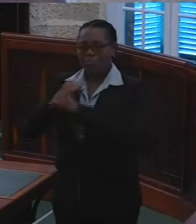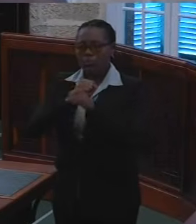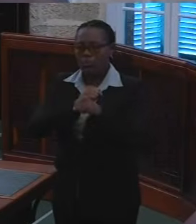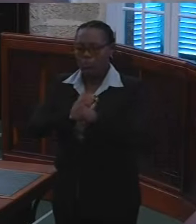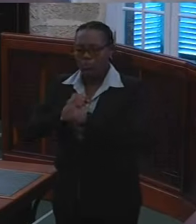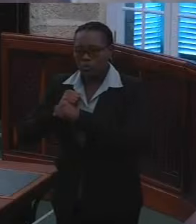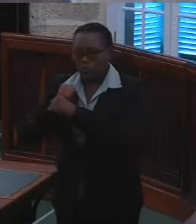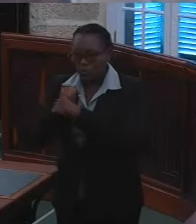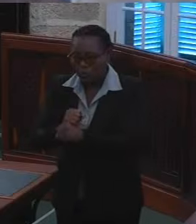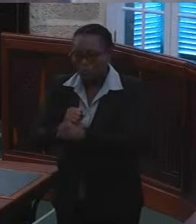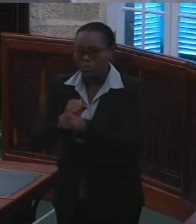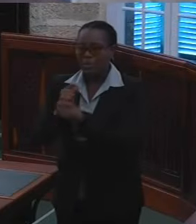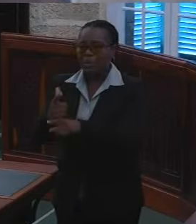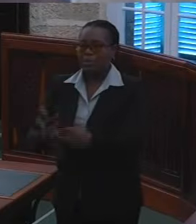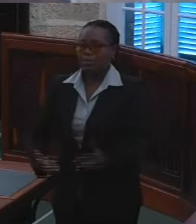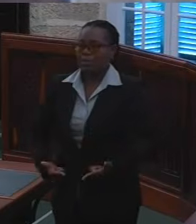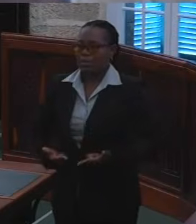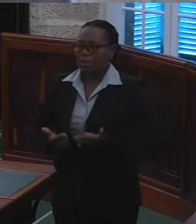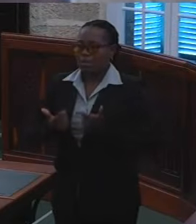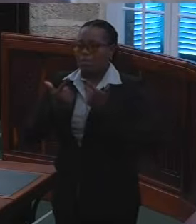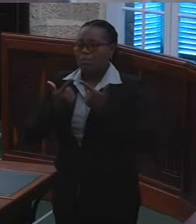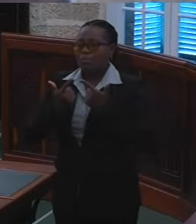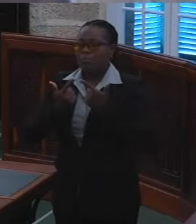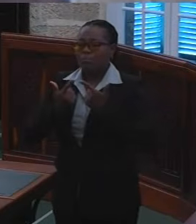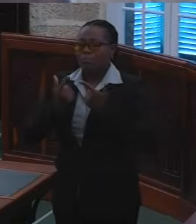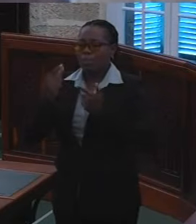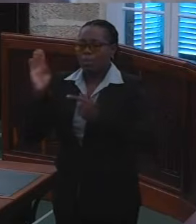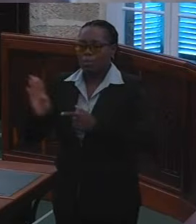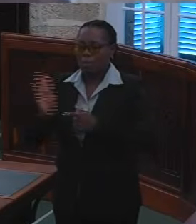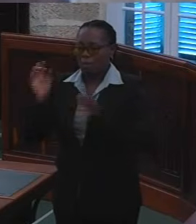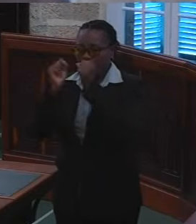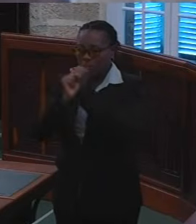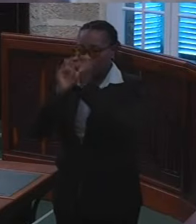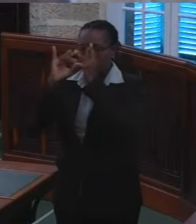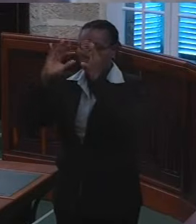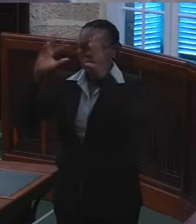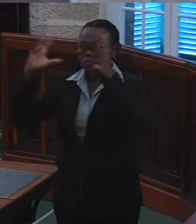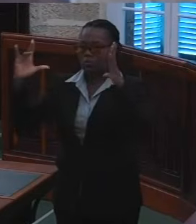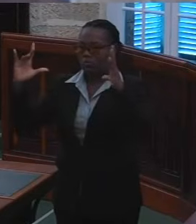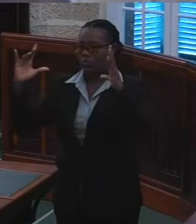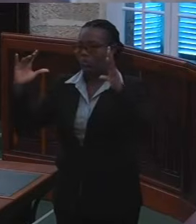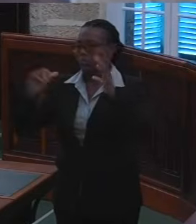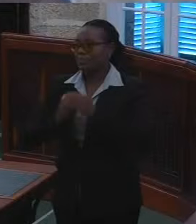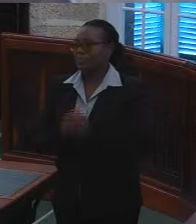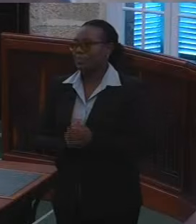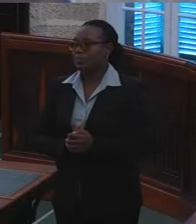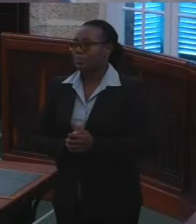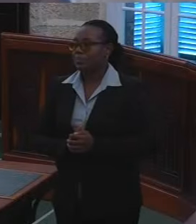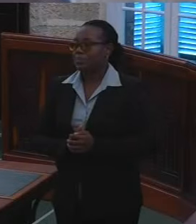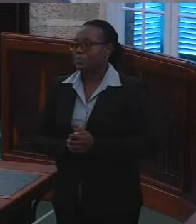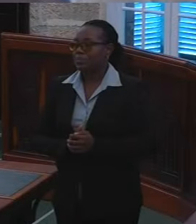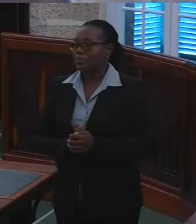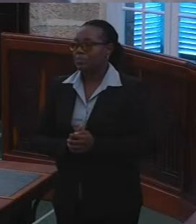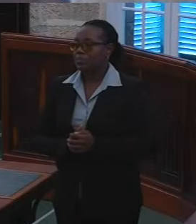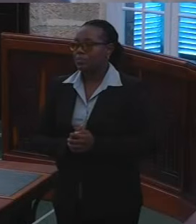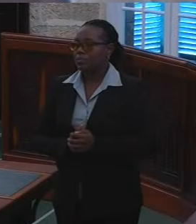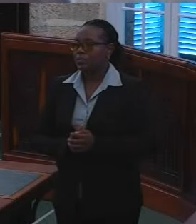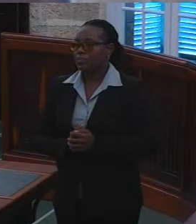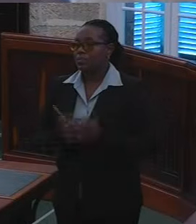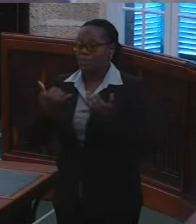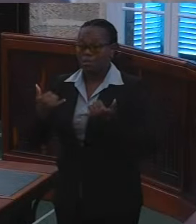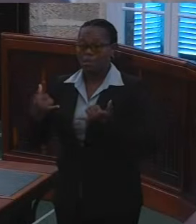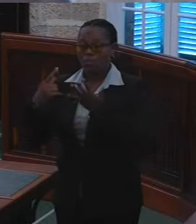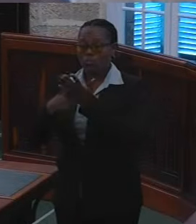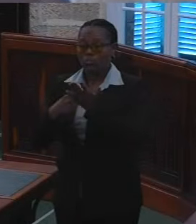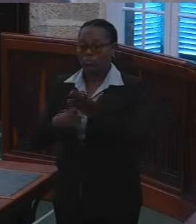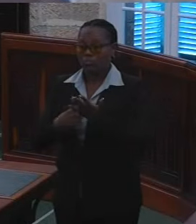to live the Barbadian dream. And Mr. Speaker, I would now go into the intricacies of the legislation,